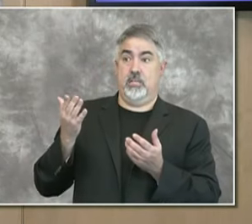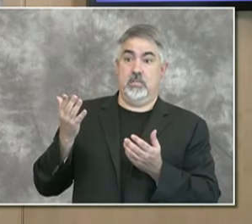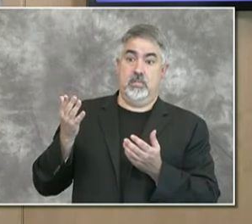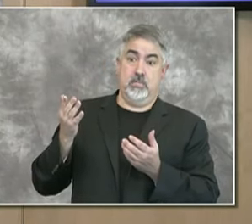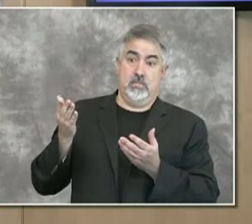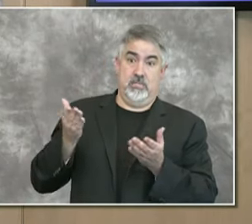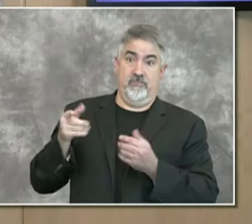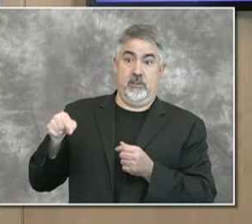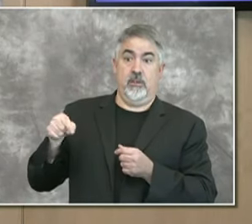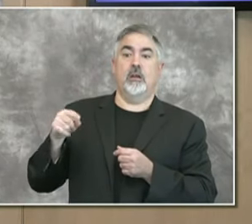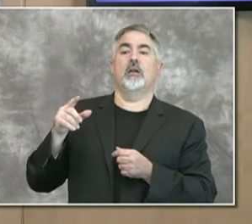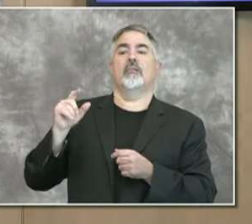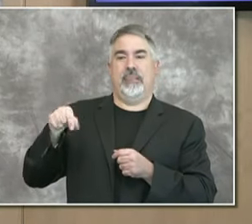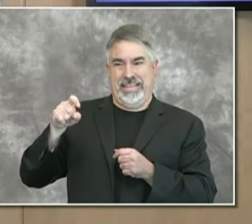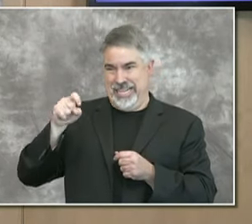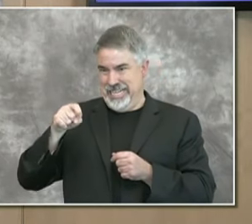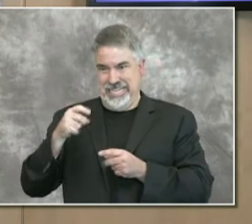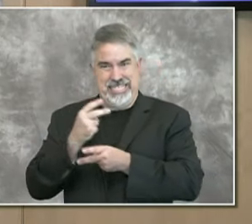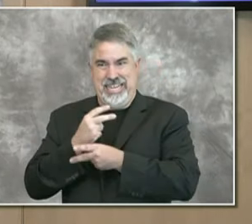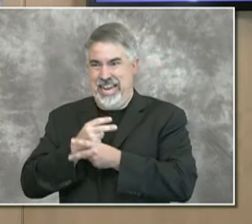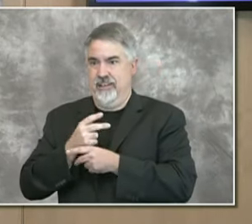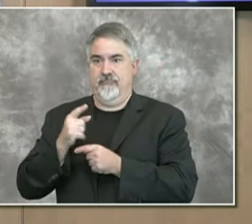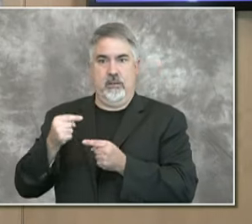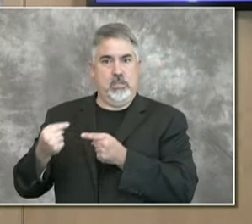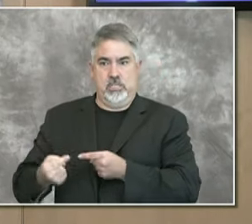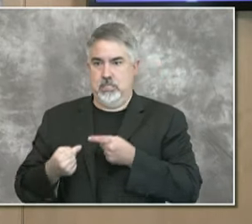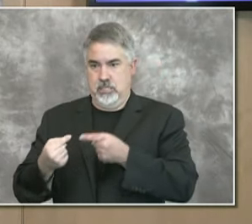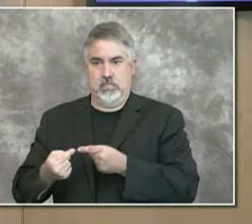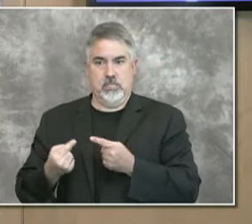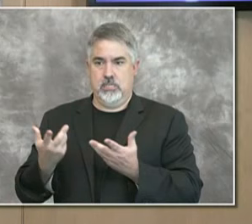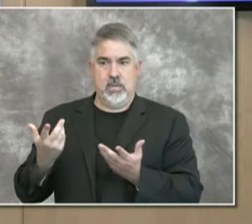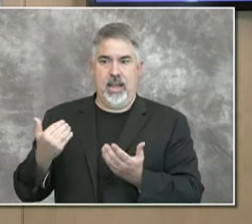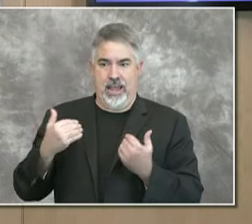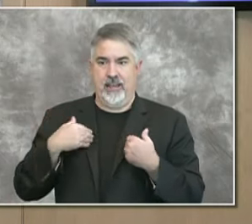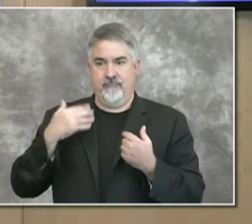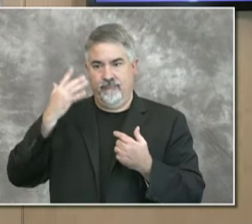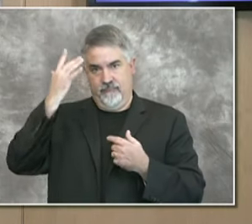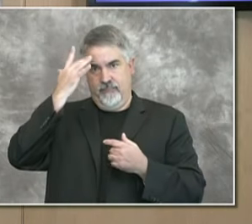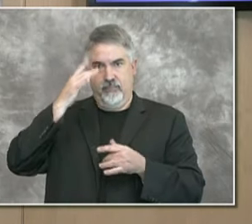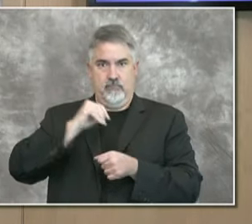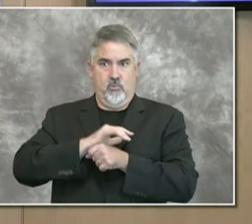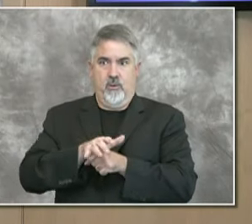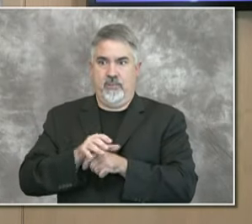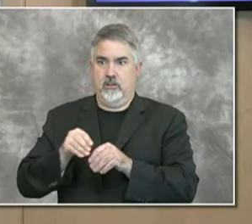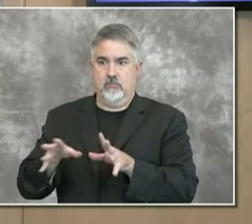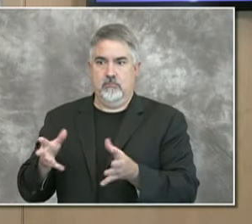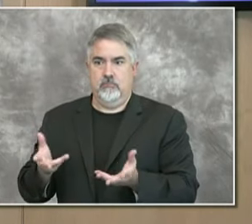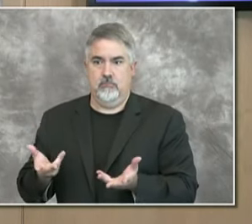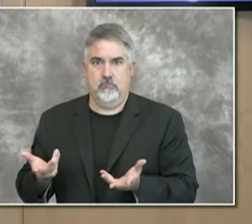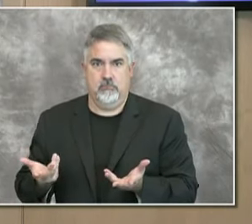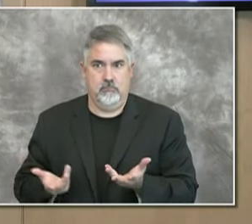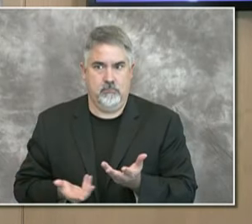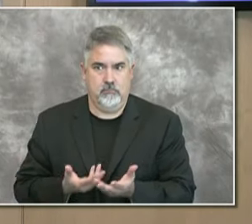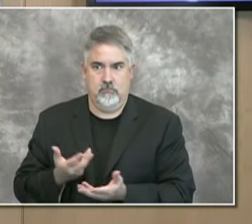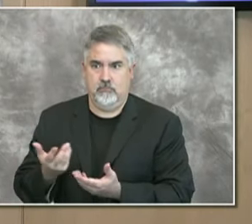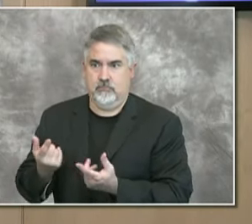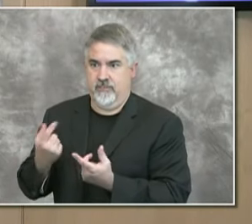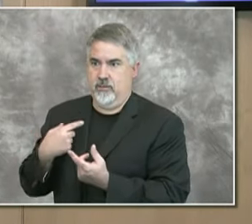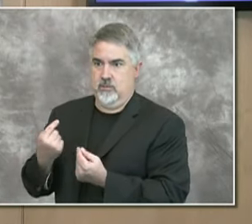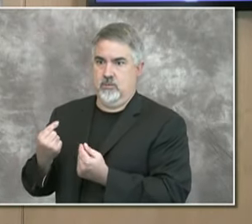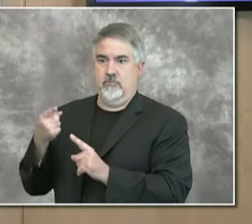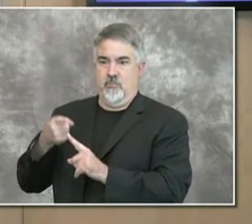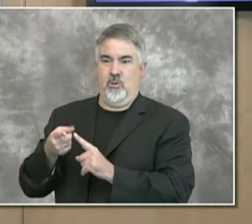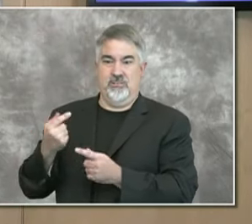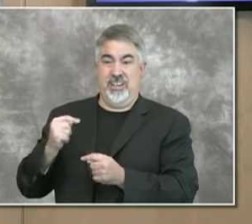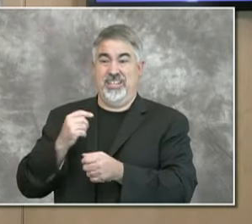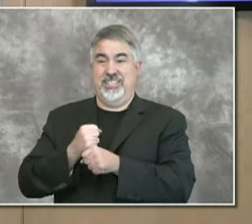difficult state. They are suffering from this illness. They are dealing with the complications of that as they try to seek treatment